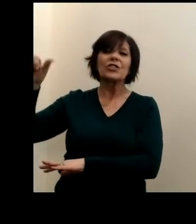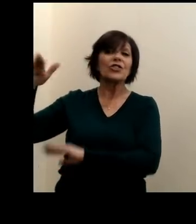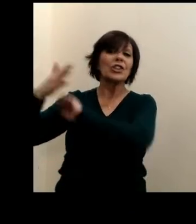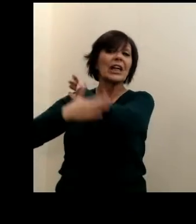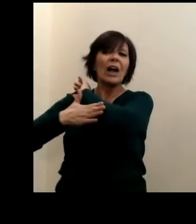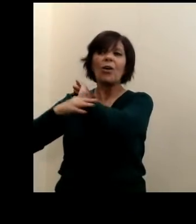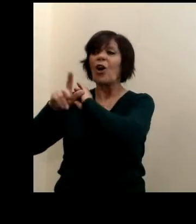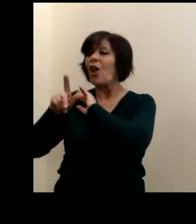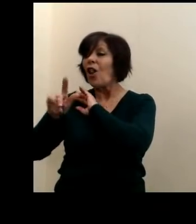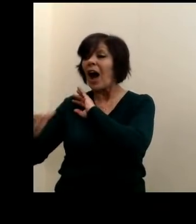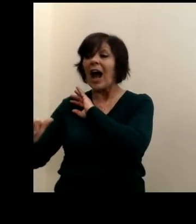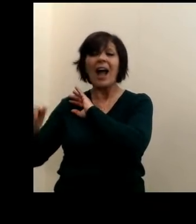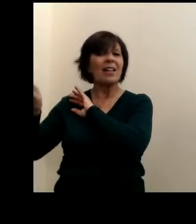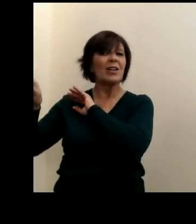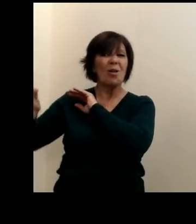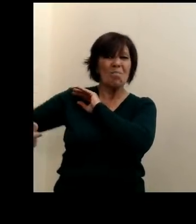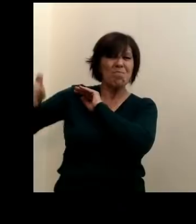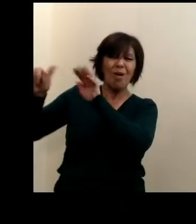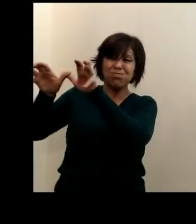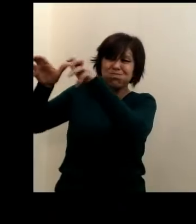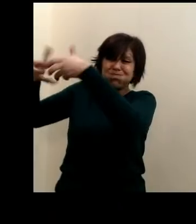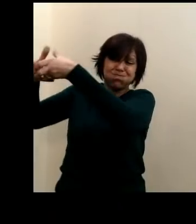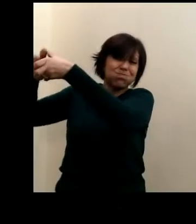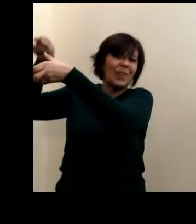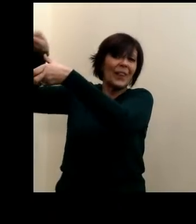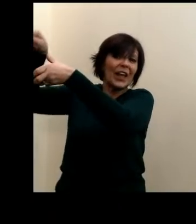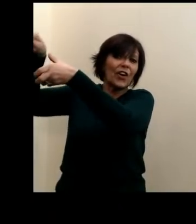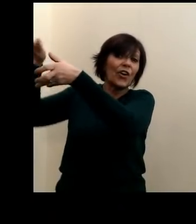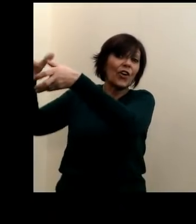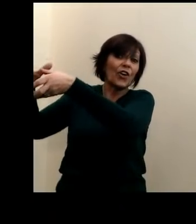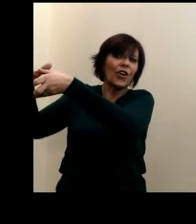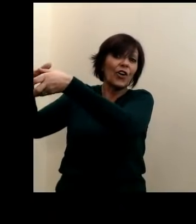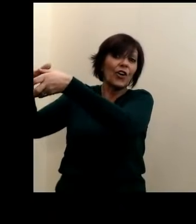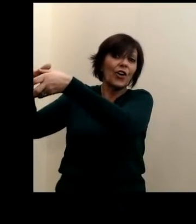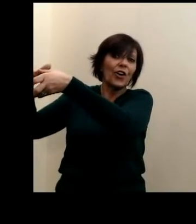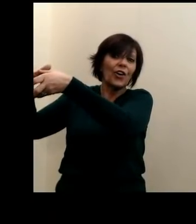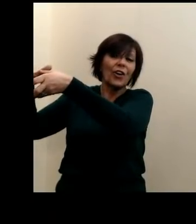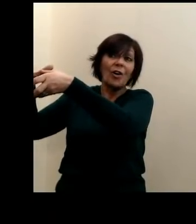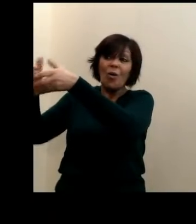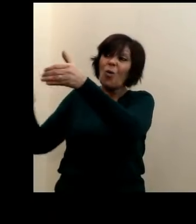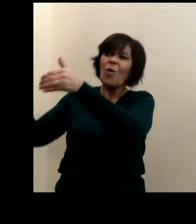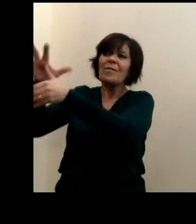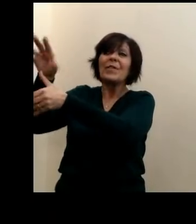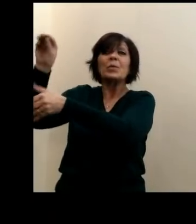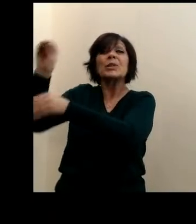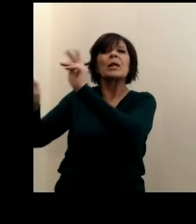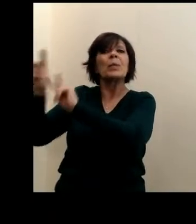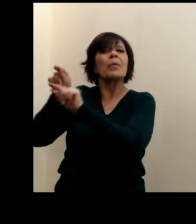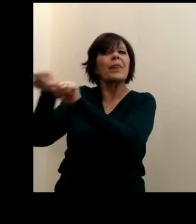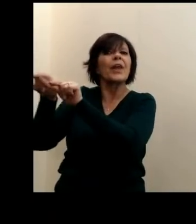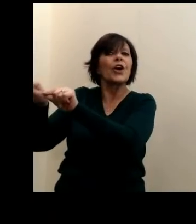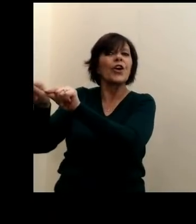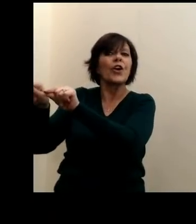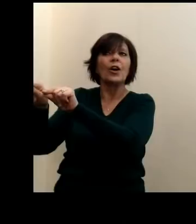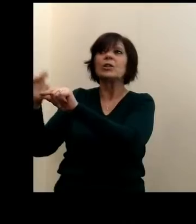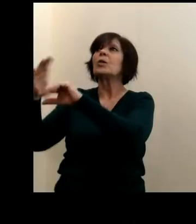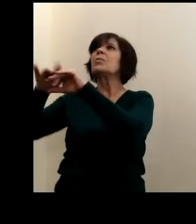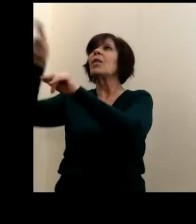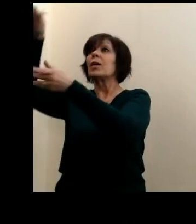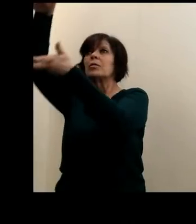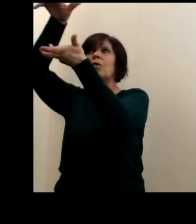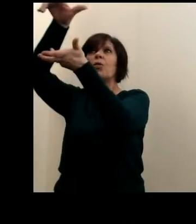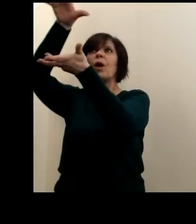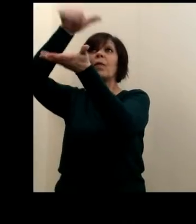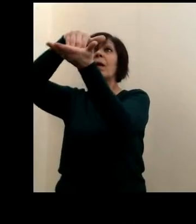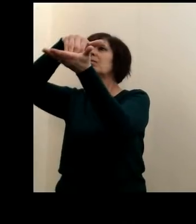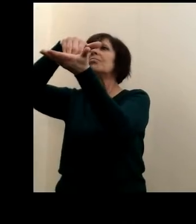Long Island making up the vast majority of the population of our state, 50% plus, at least 150,000 of those doses are